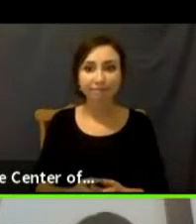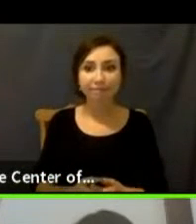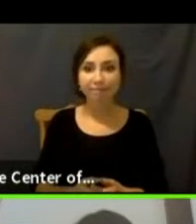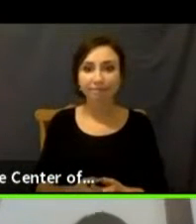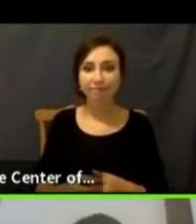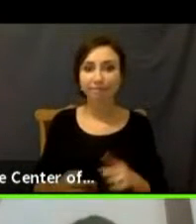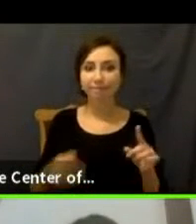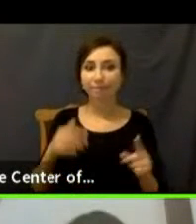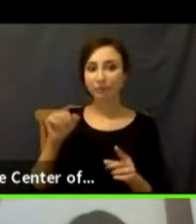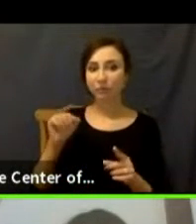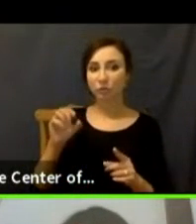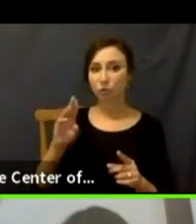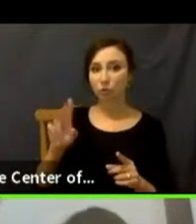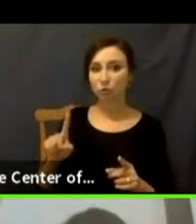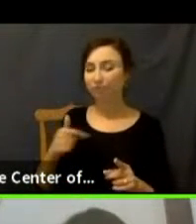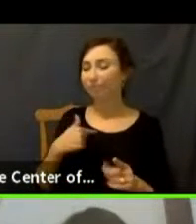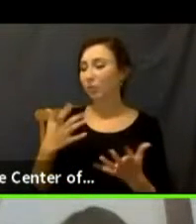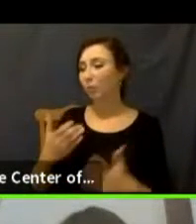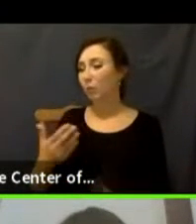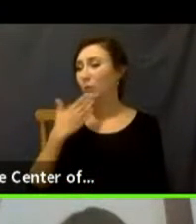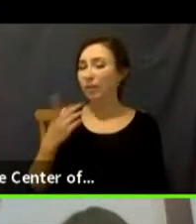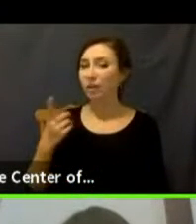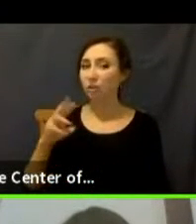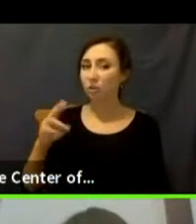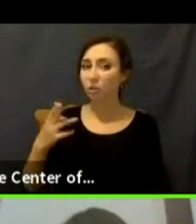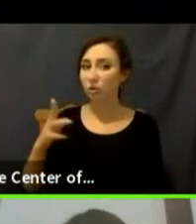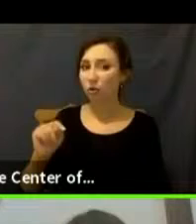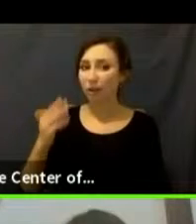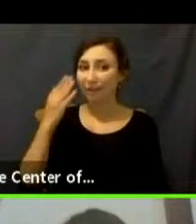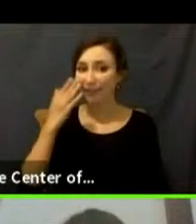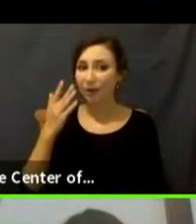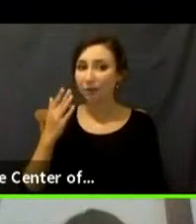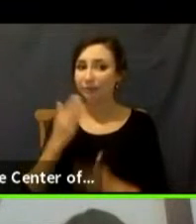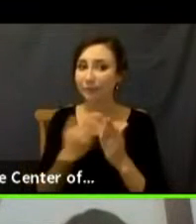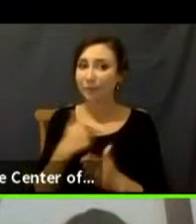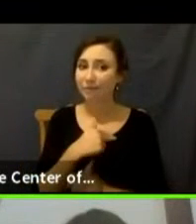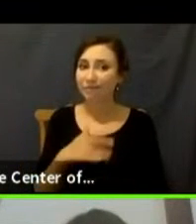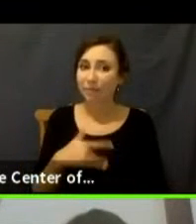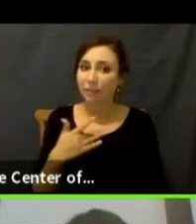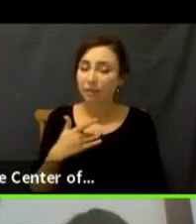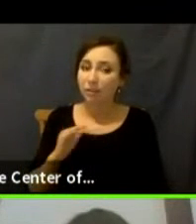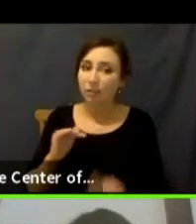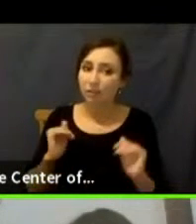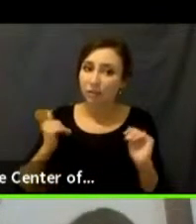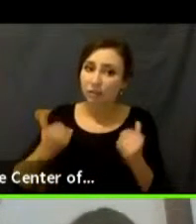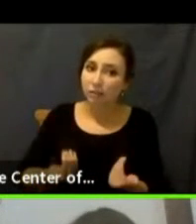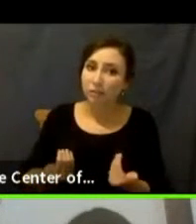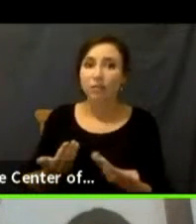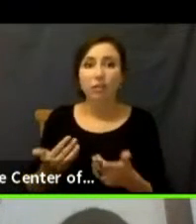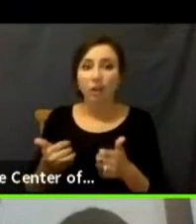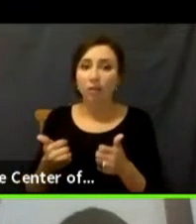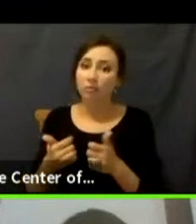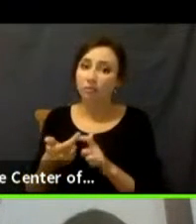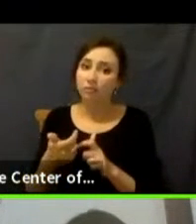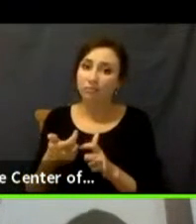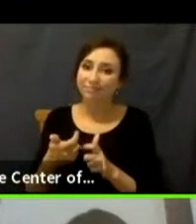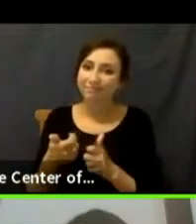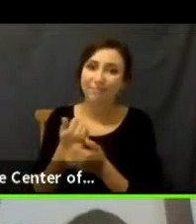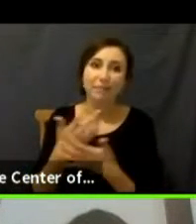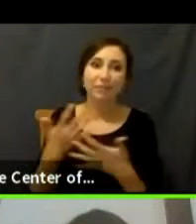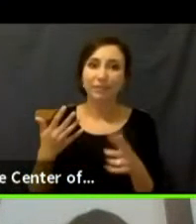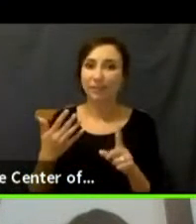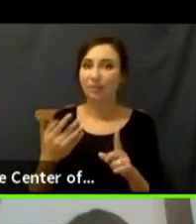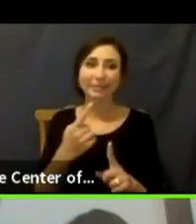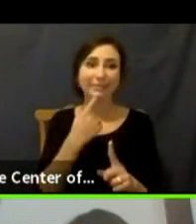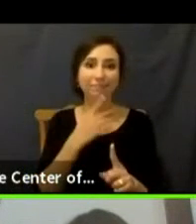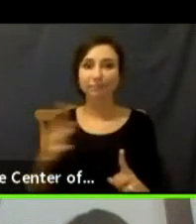Hurt for bringing this up. I think that probably all of us are kind of feeling the fatigue of this. The whole situation I think we said it long ago, probably